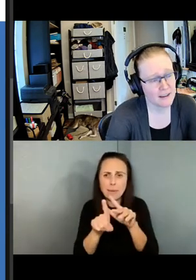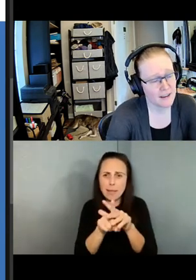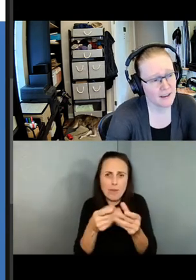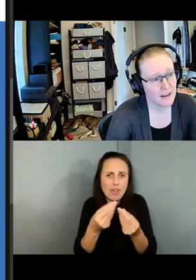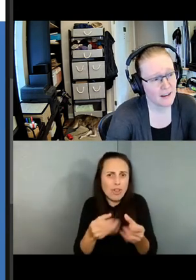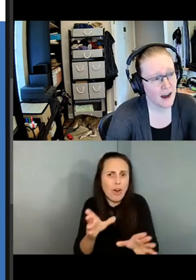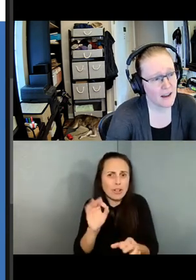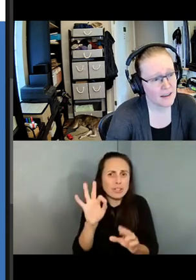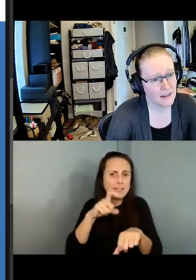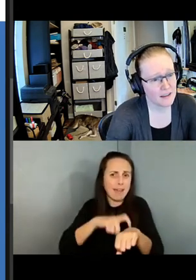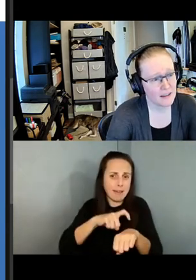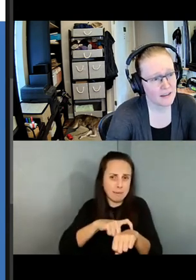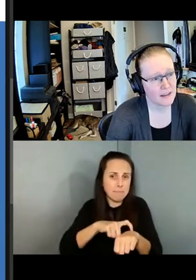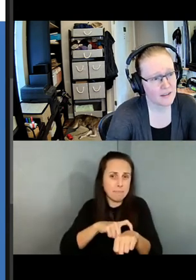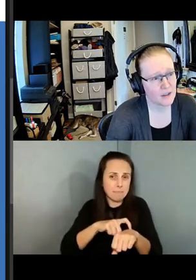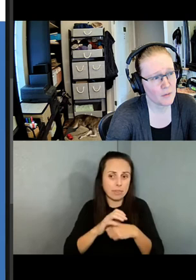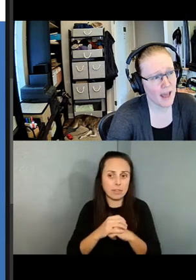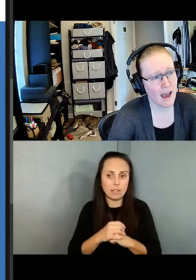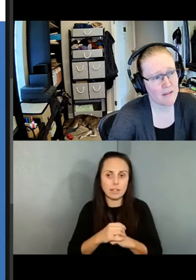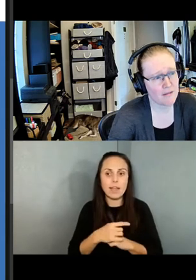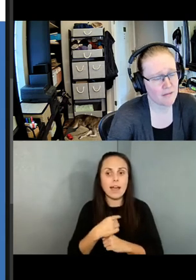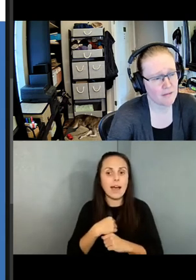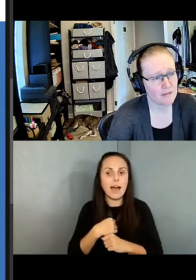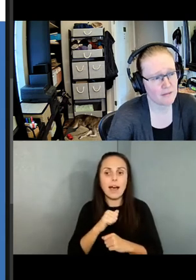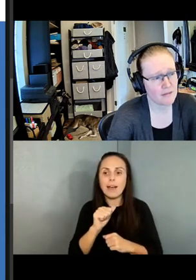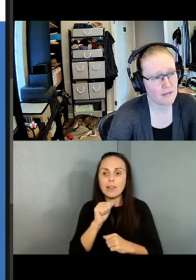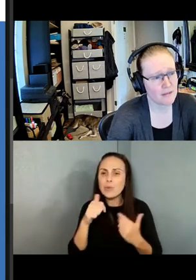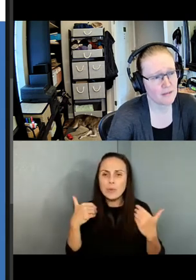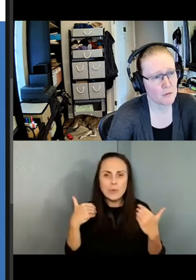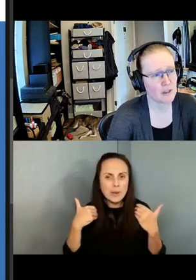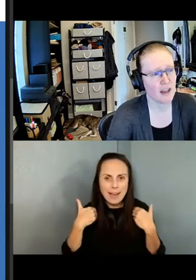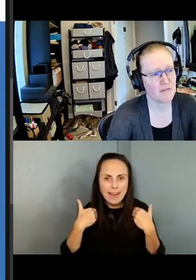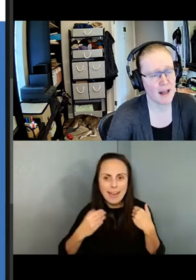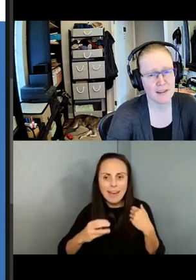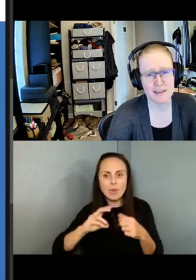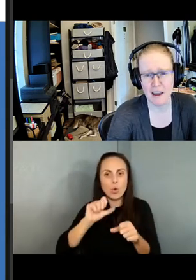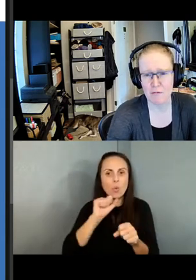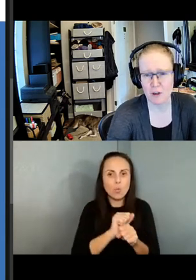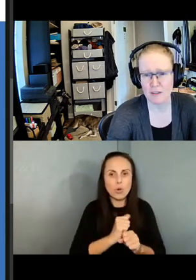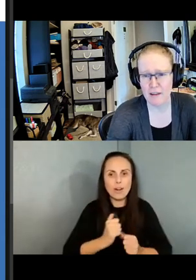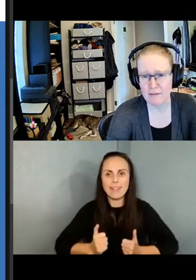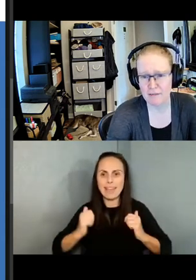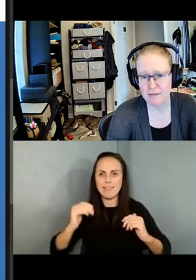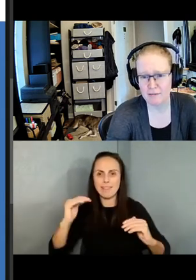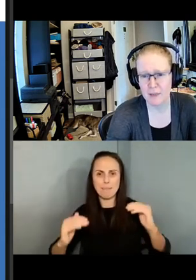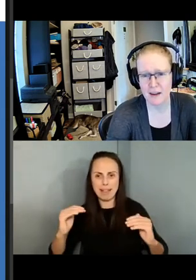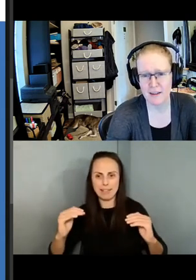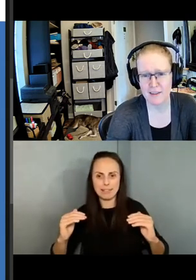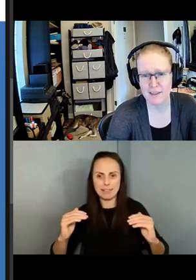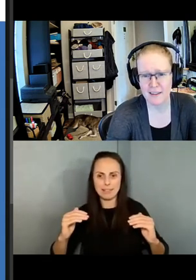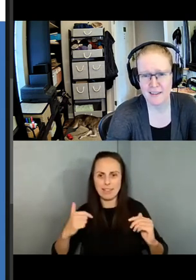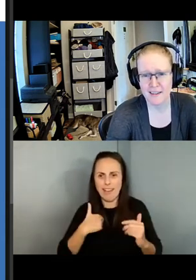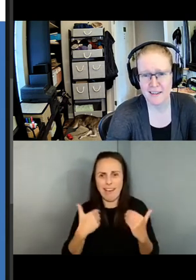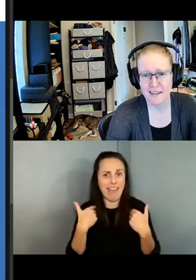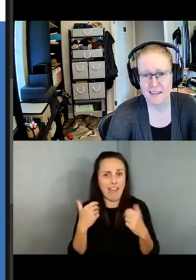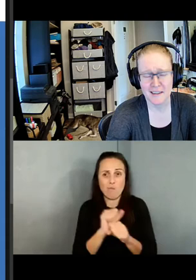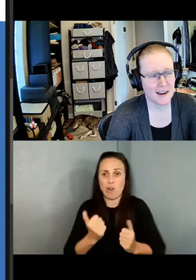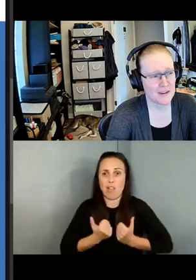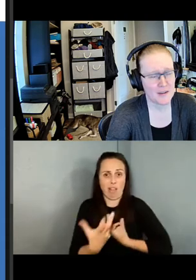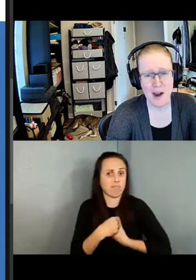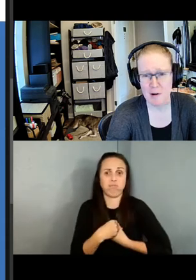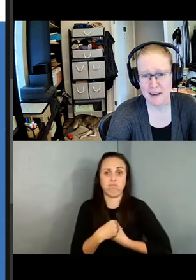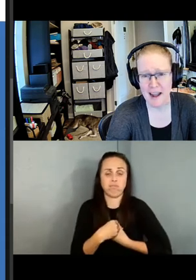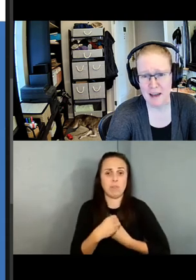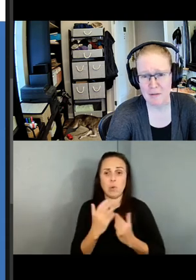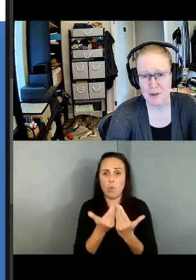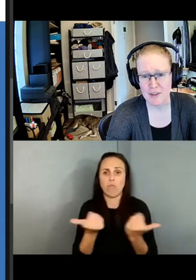again. I don't have work-life balance. I have work life because I